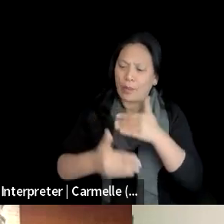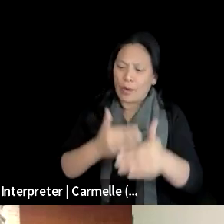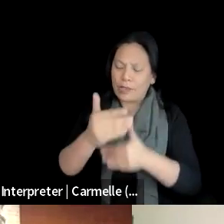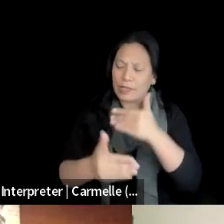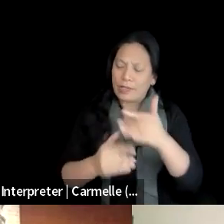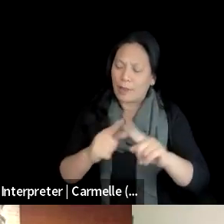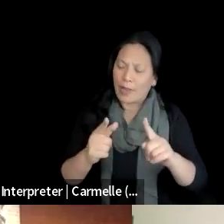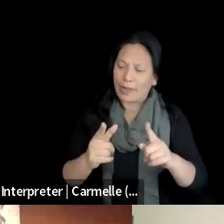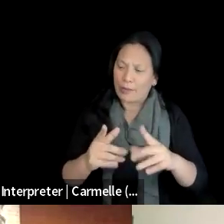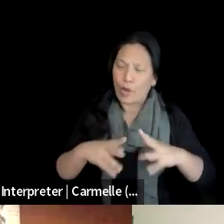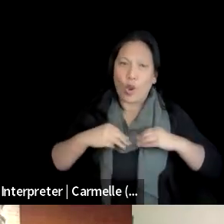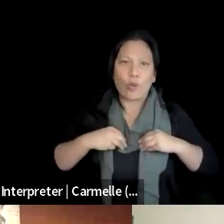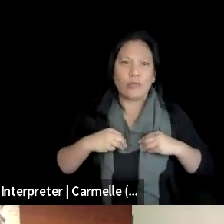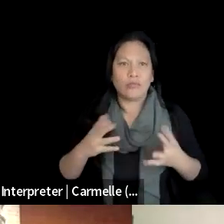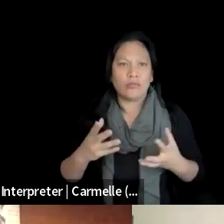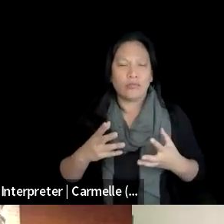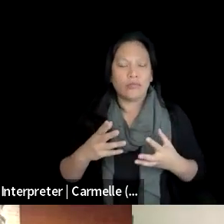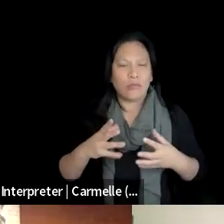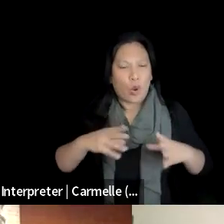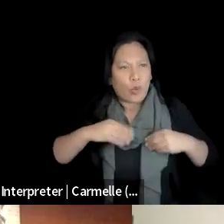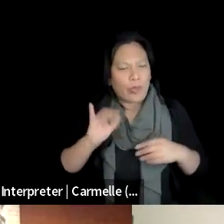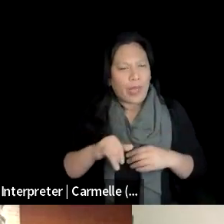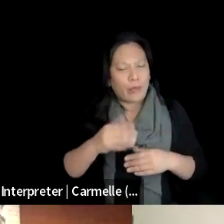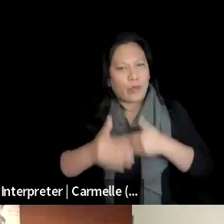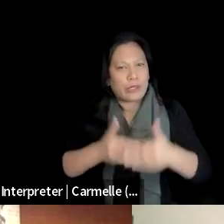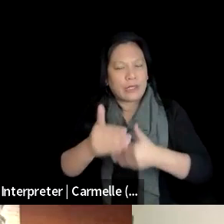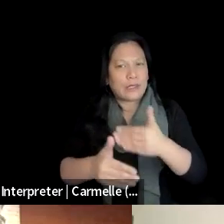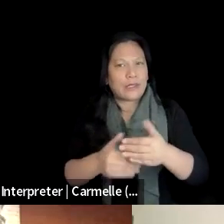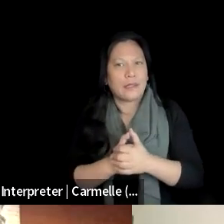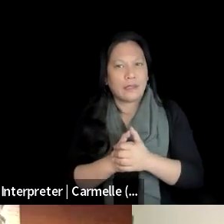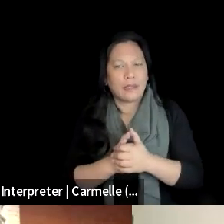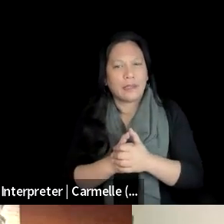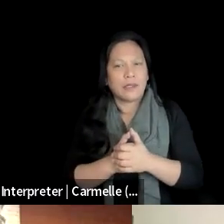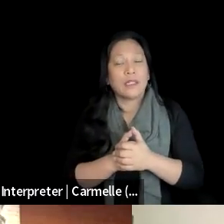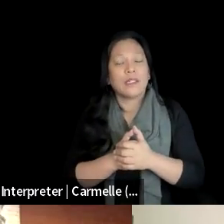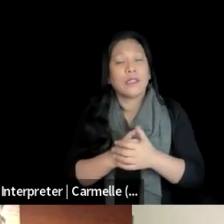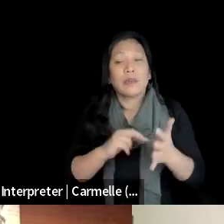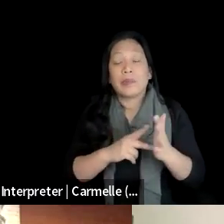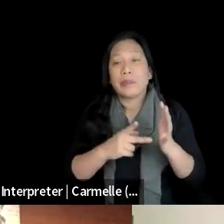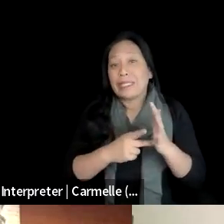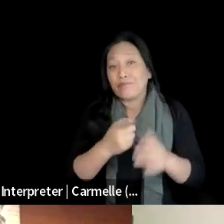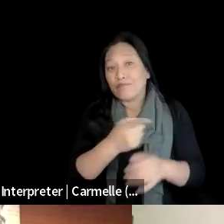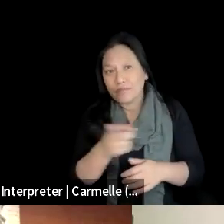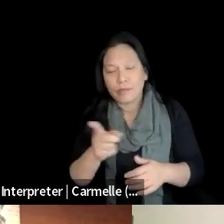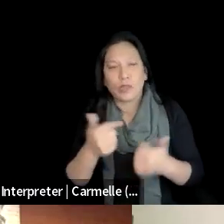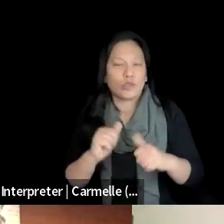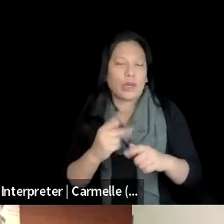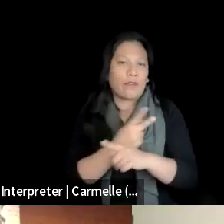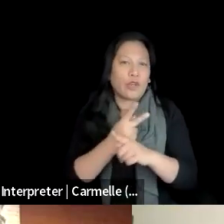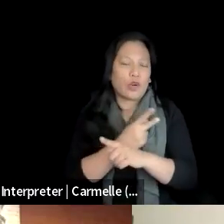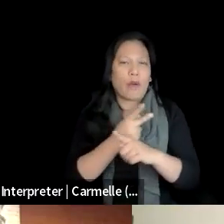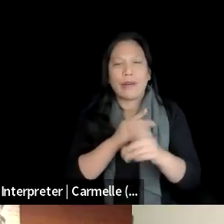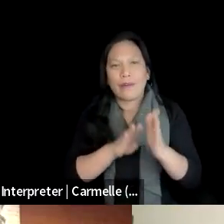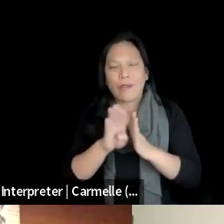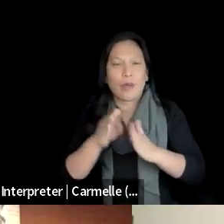fundamental to think of whatever you want to go forward as that. You're trying to build a process that where you